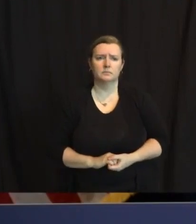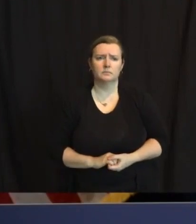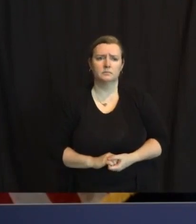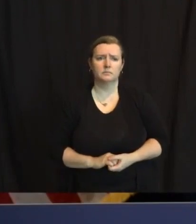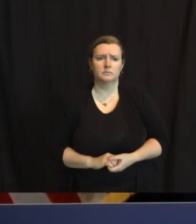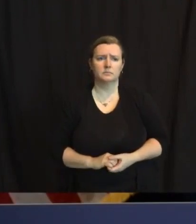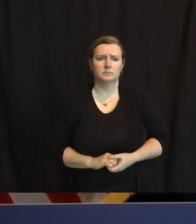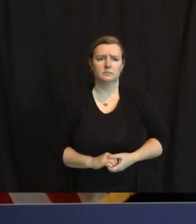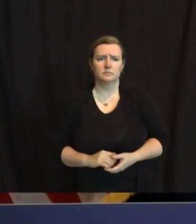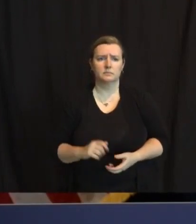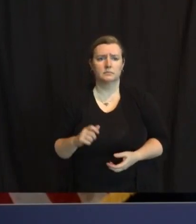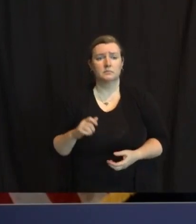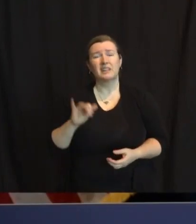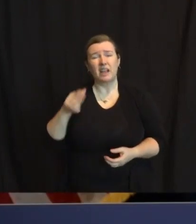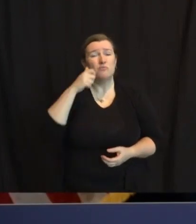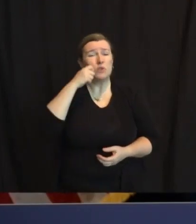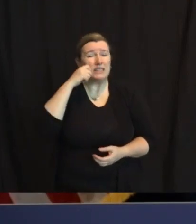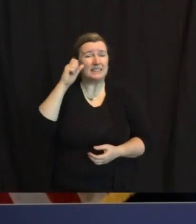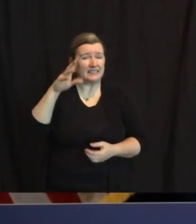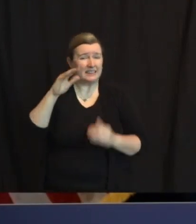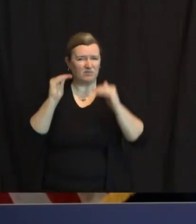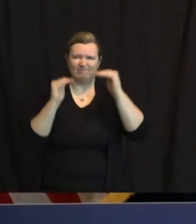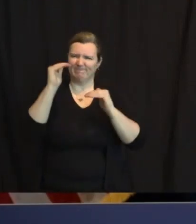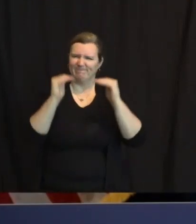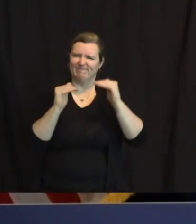to be something that we have to underscore, because we see it